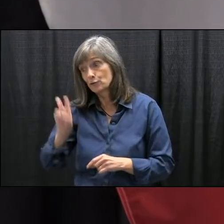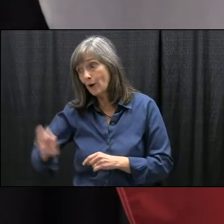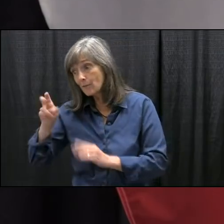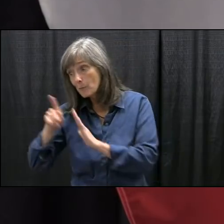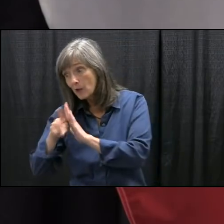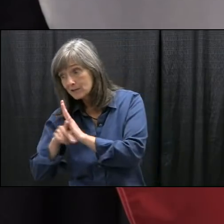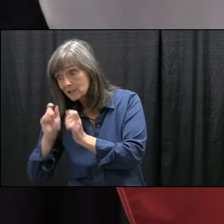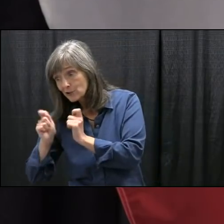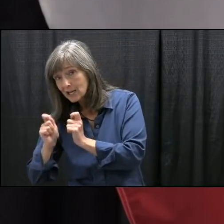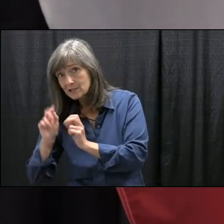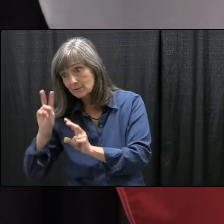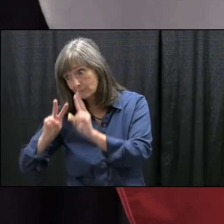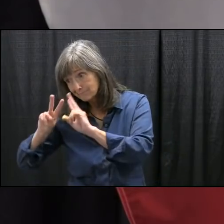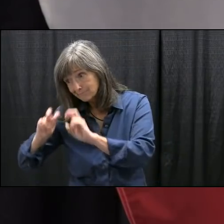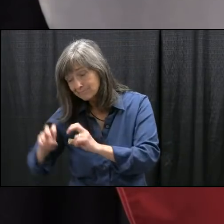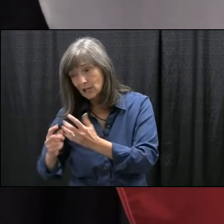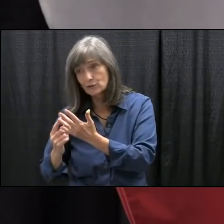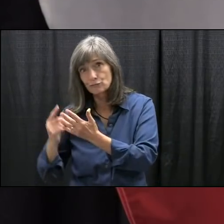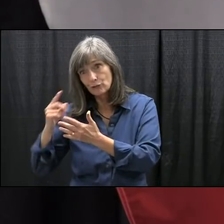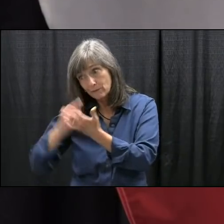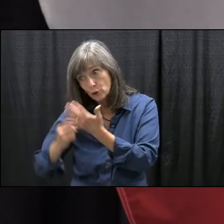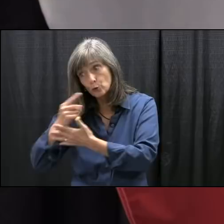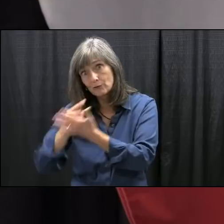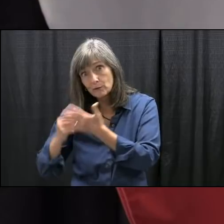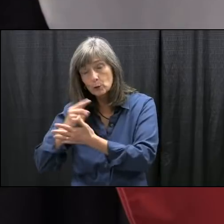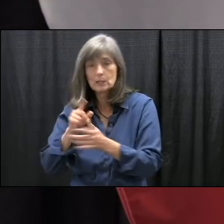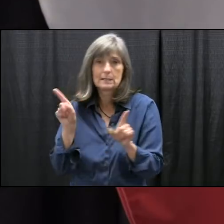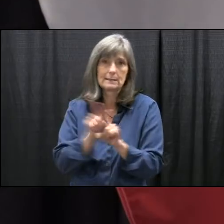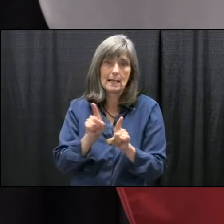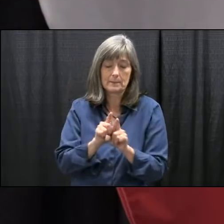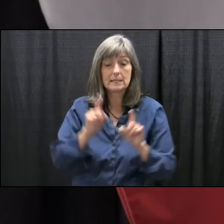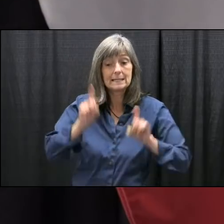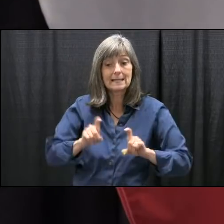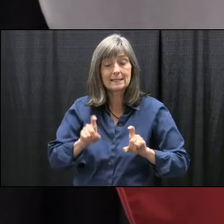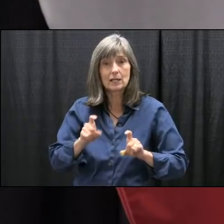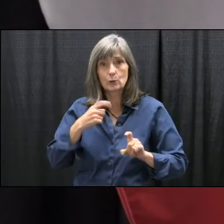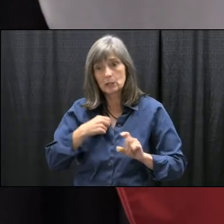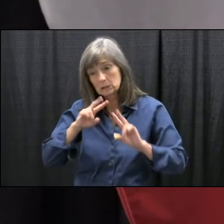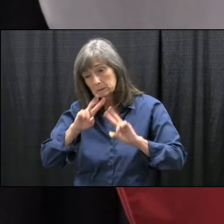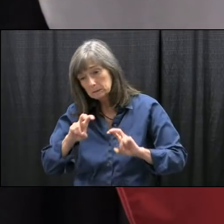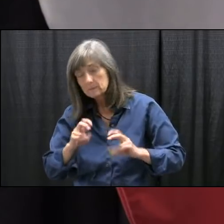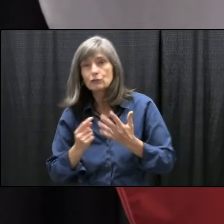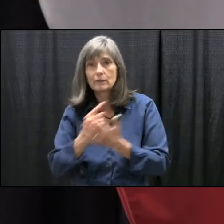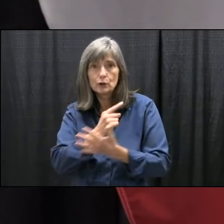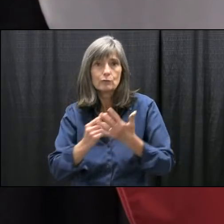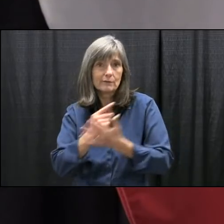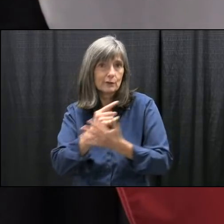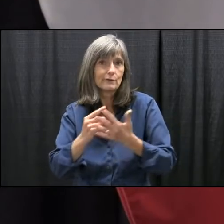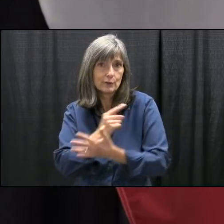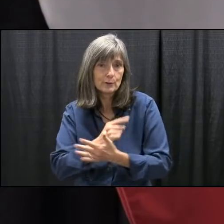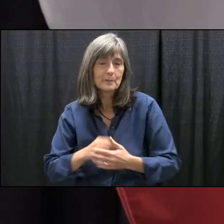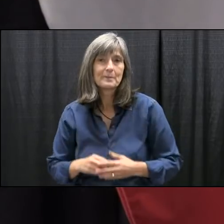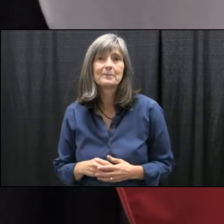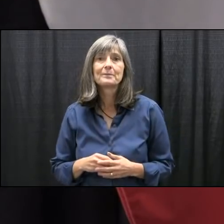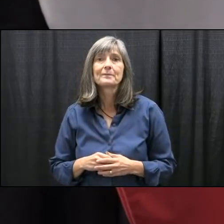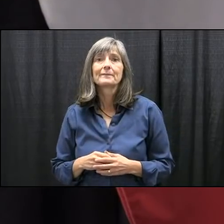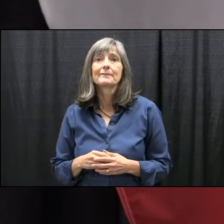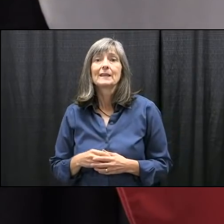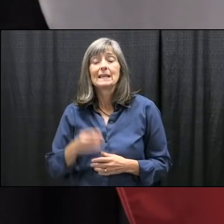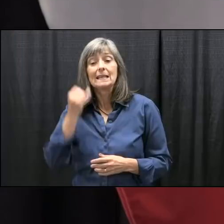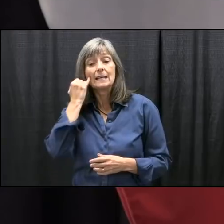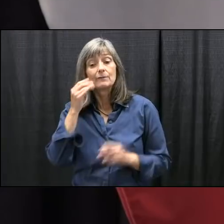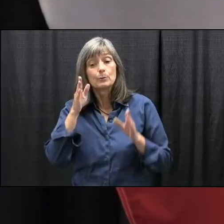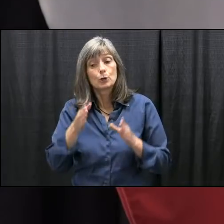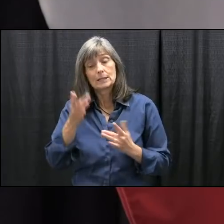policy, but for the moment, the way we're testing is working well for us, and a lot of focus on testing symptomatic